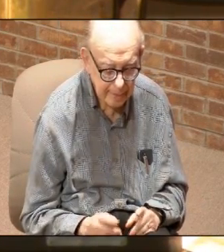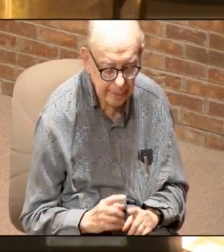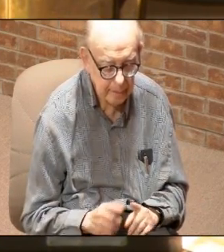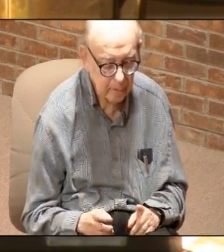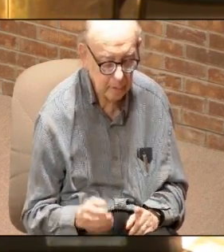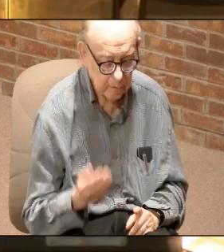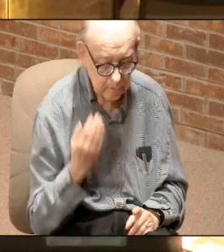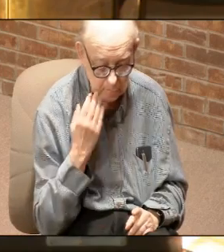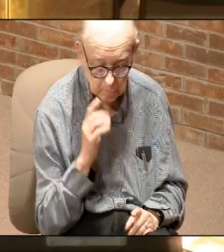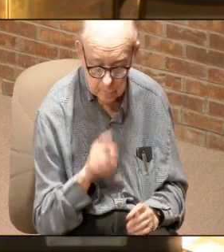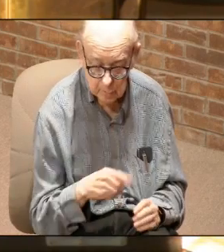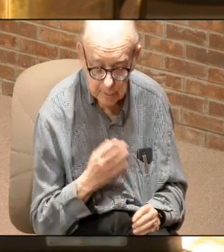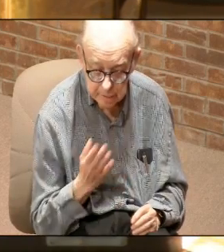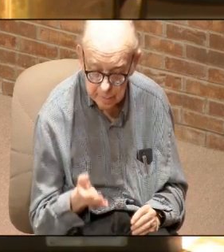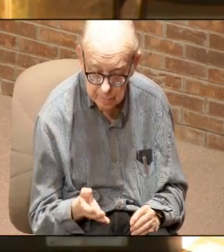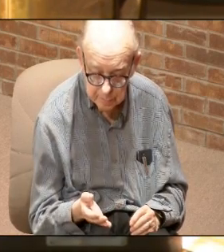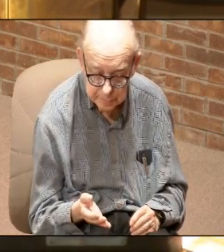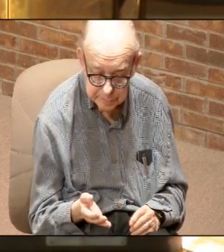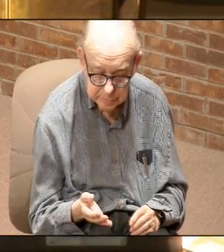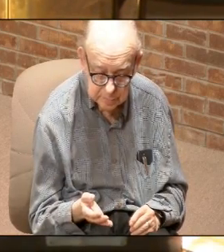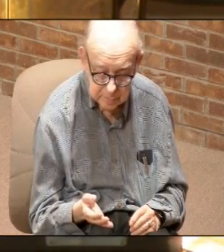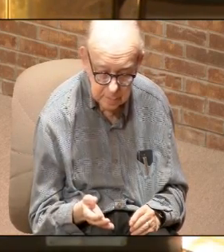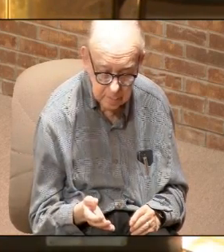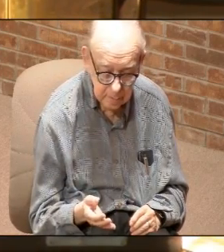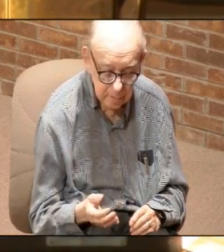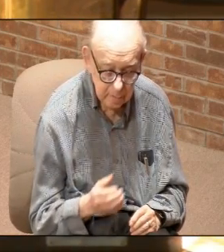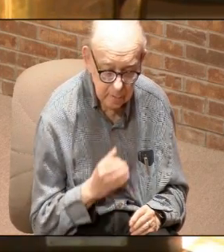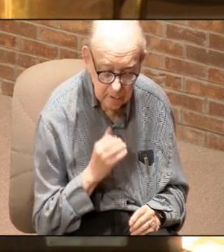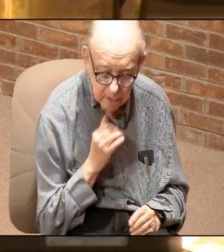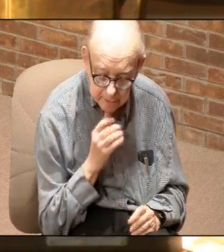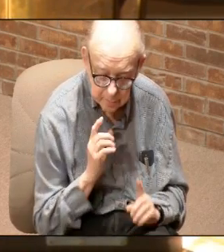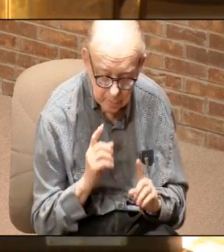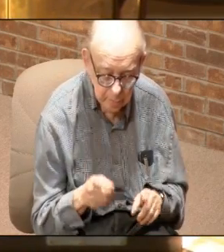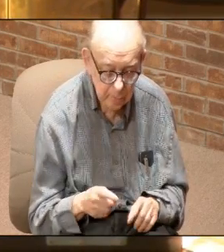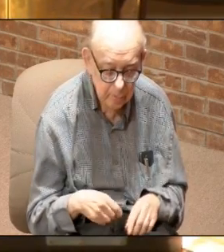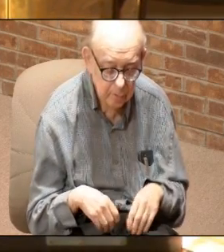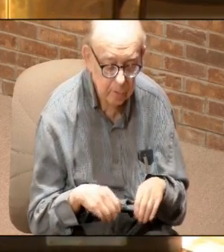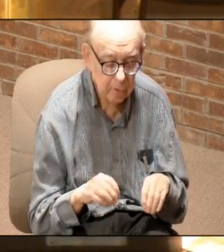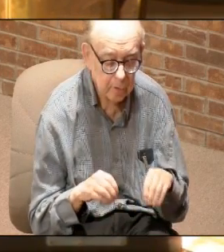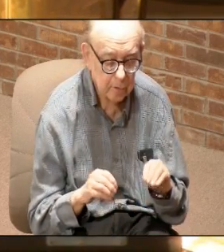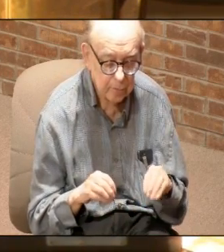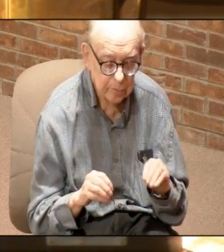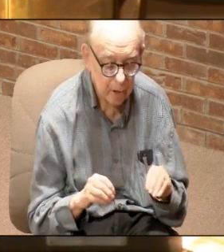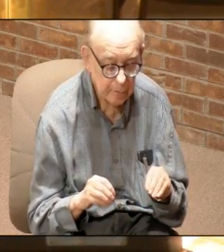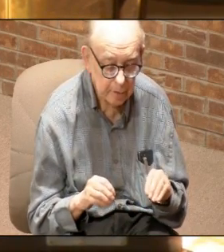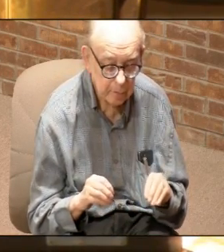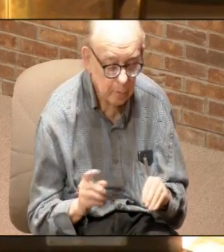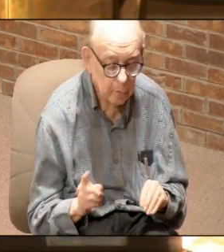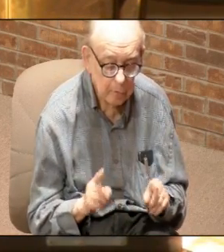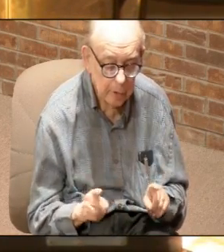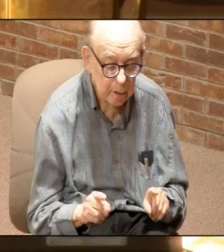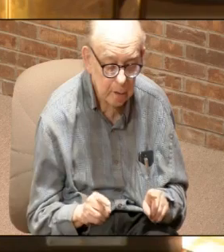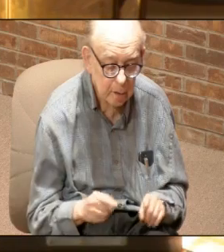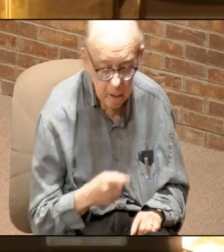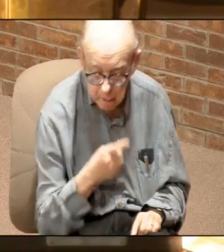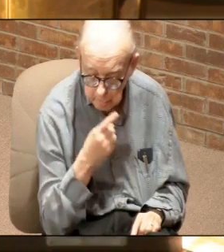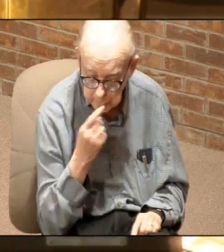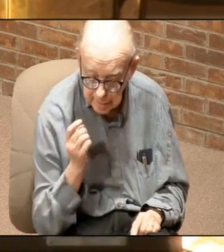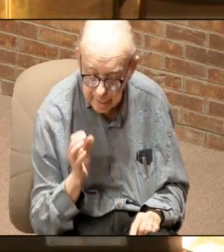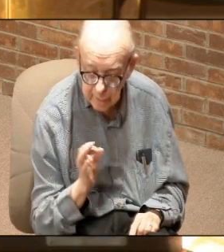But I don't know about y'all. I do not go shopping on Black Friday.